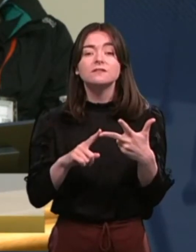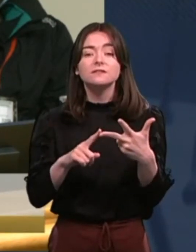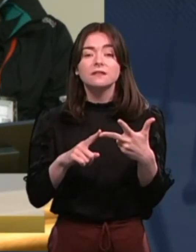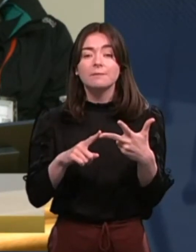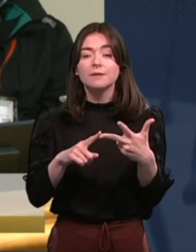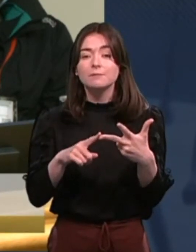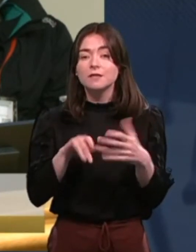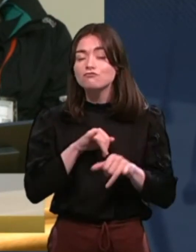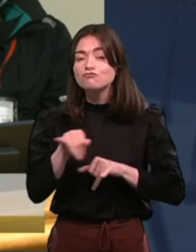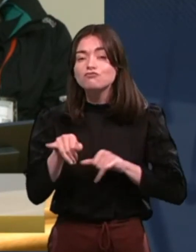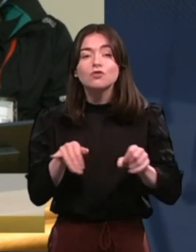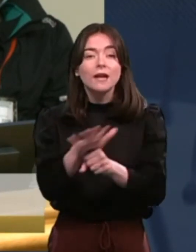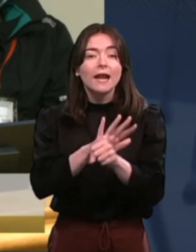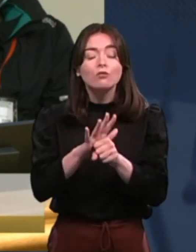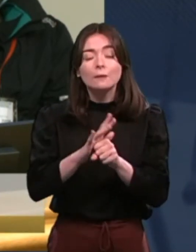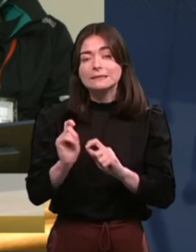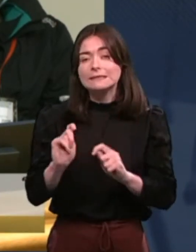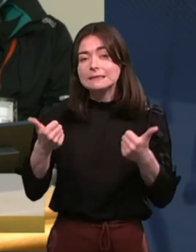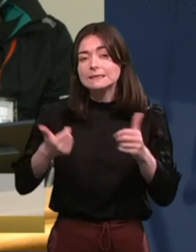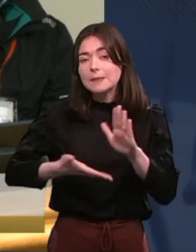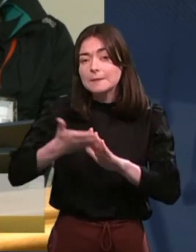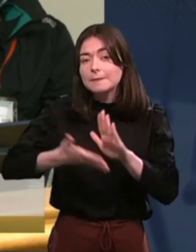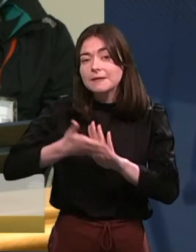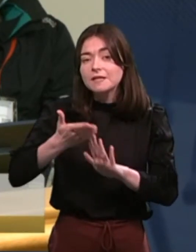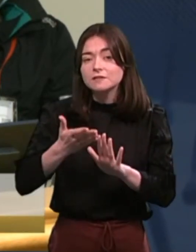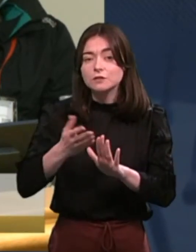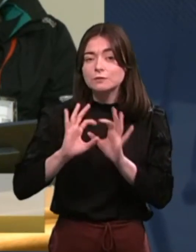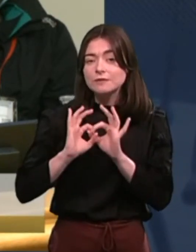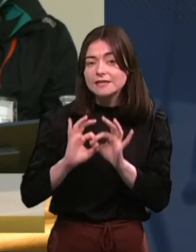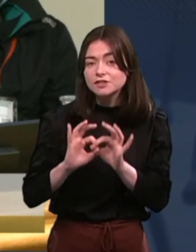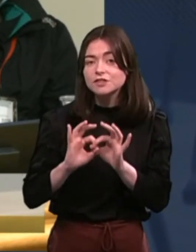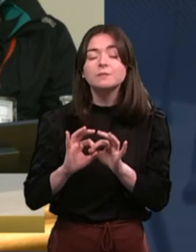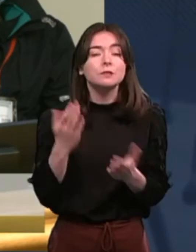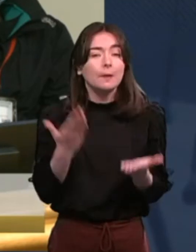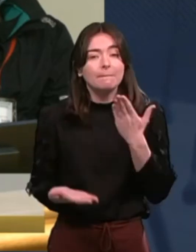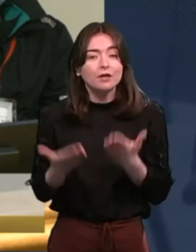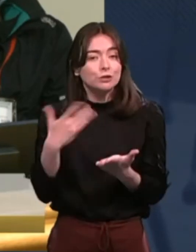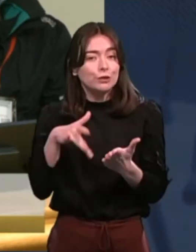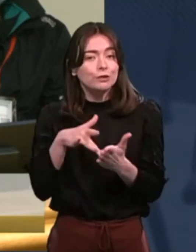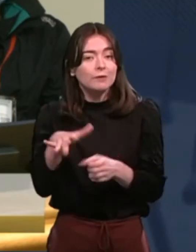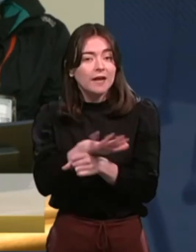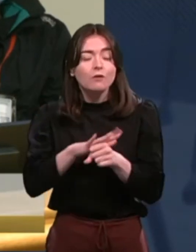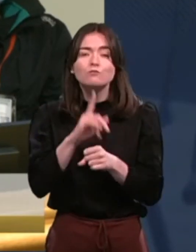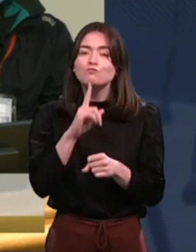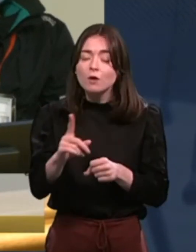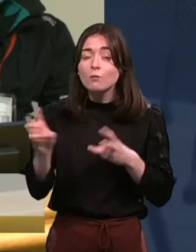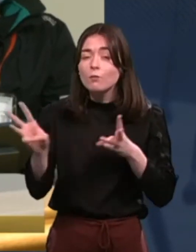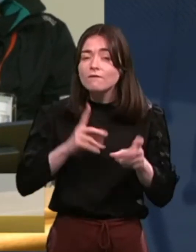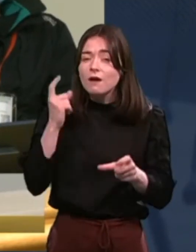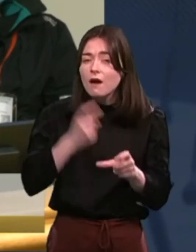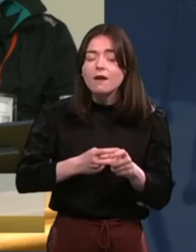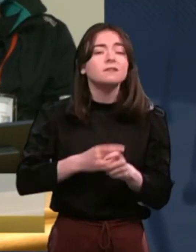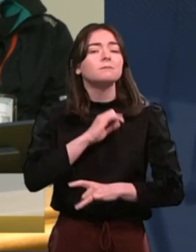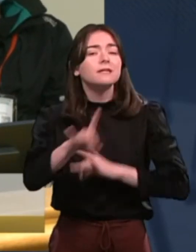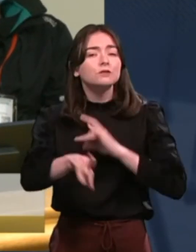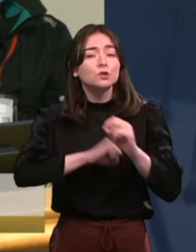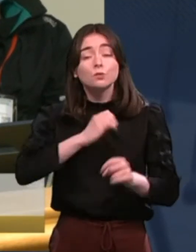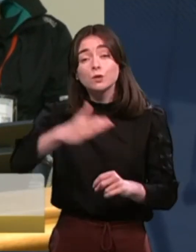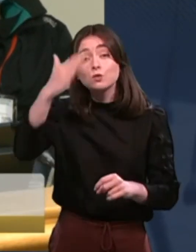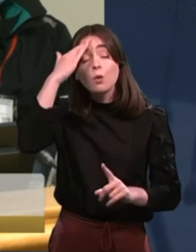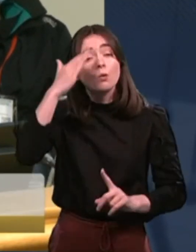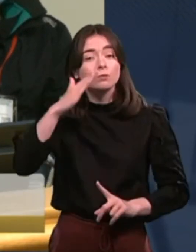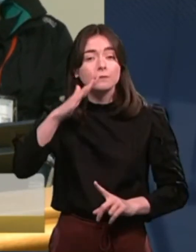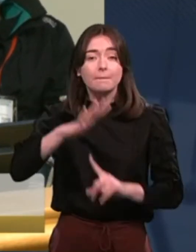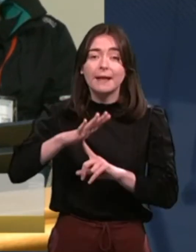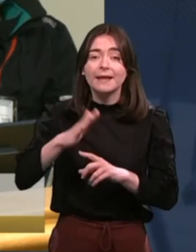it's easier to build those links than maybe in urban areas, but we work very hard at, you know, getting to know the main employers in the